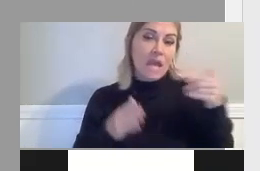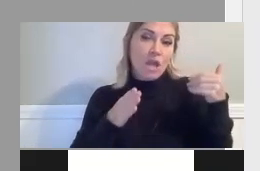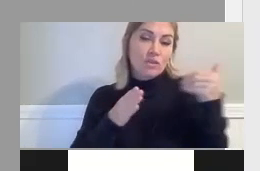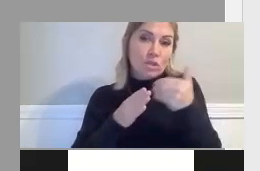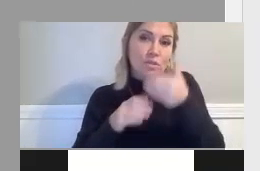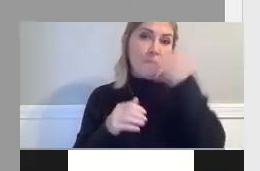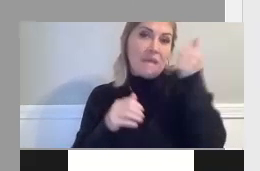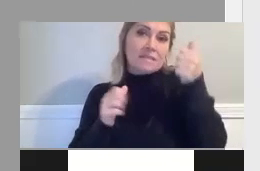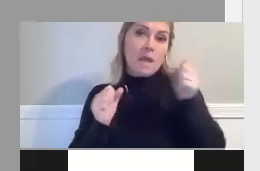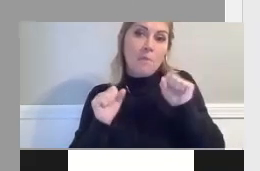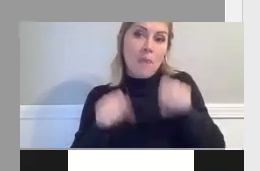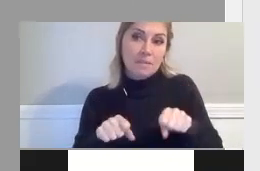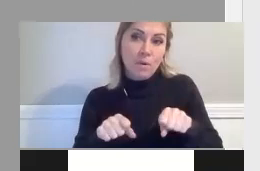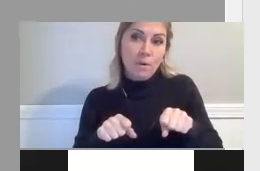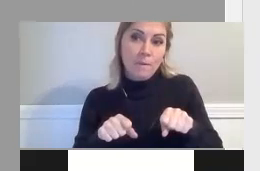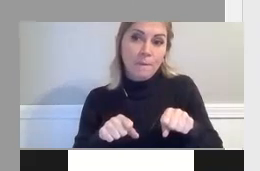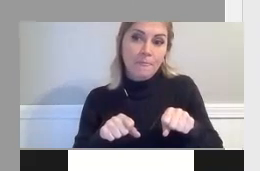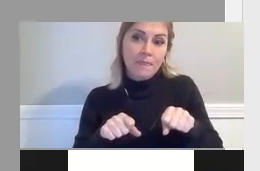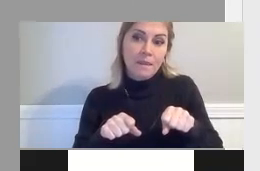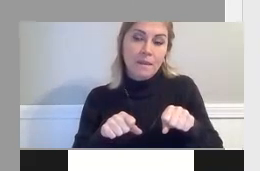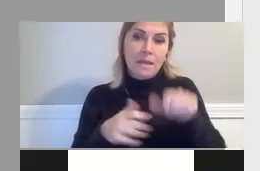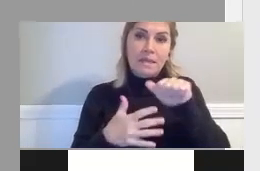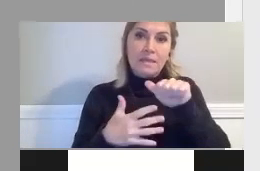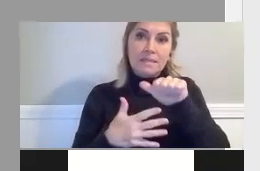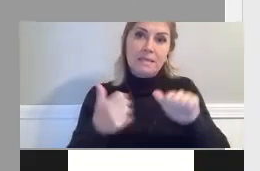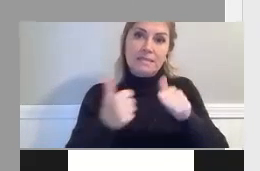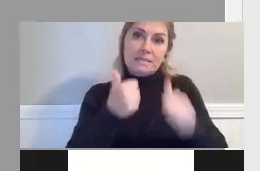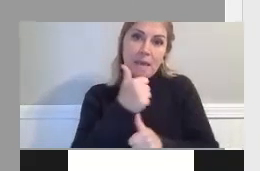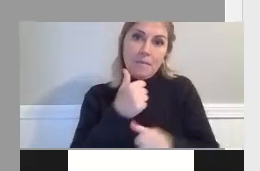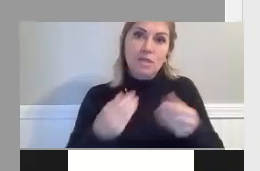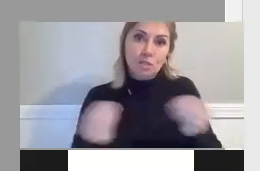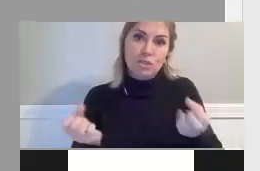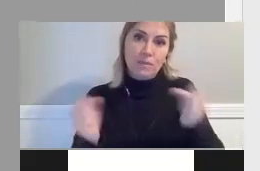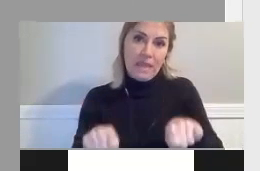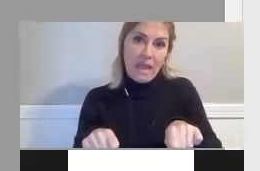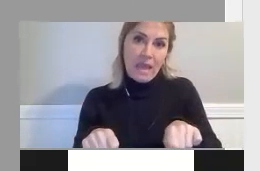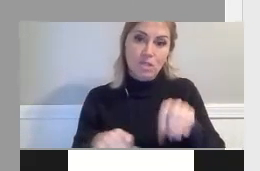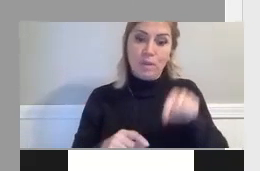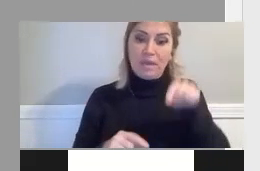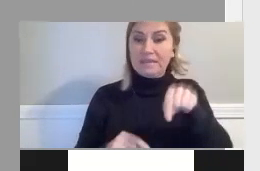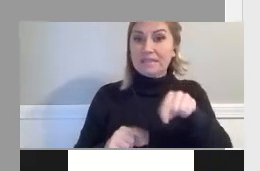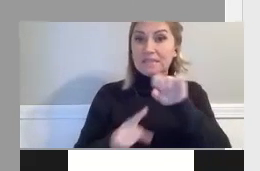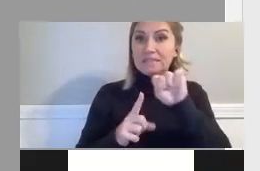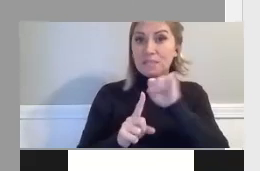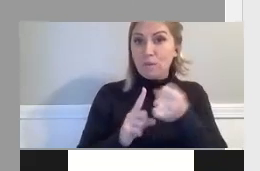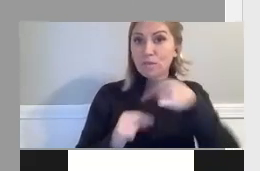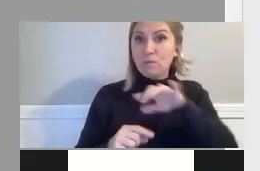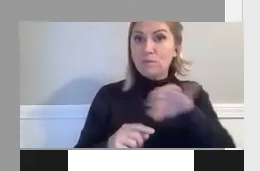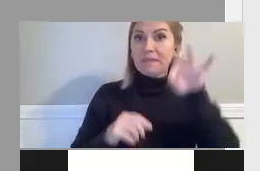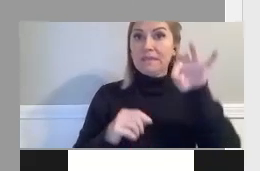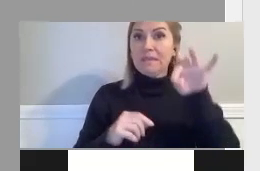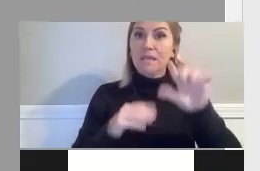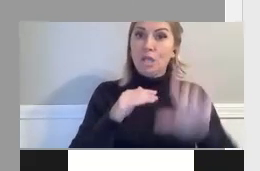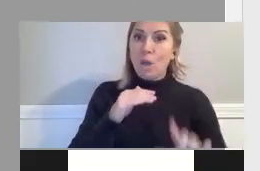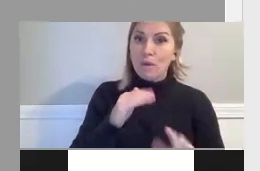possible sub solution that we can. Right. In this scenario, we were picking the lowest most frequency.